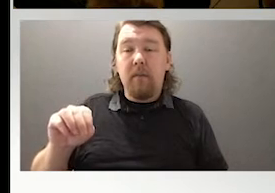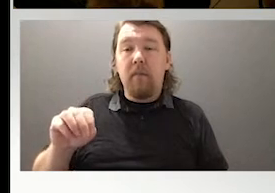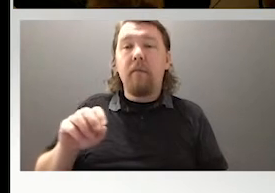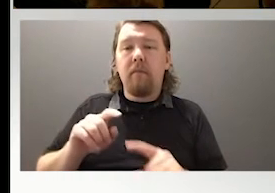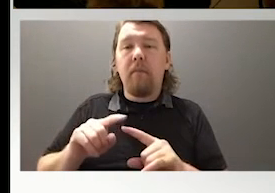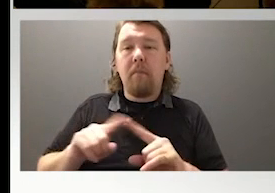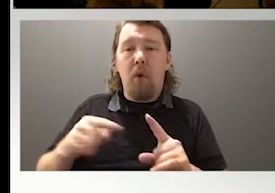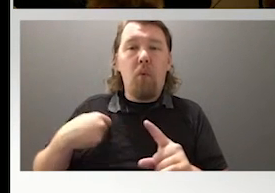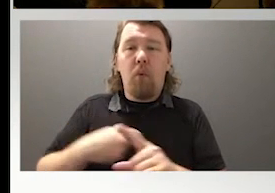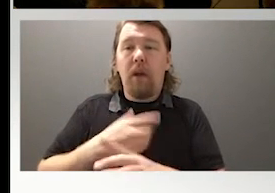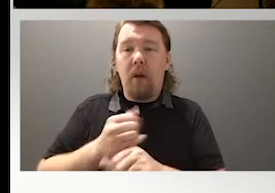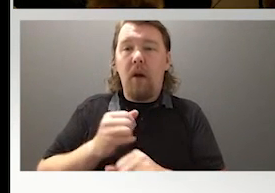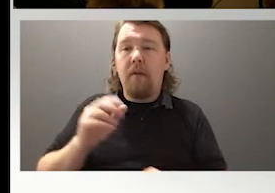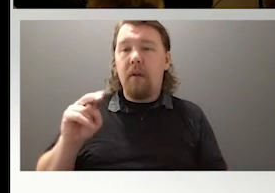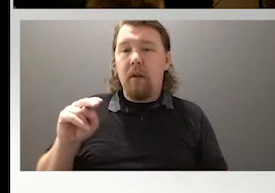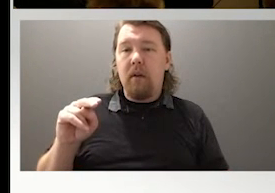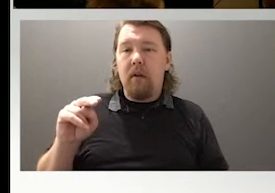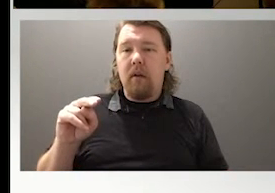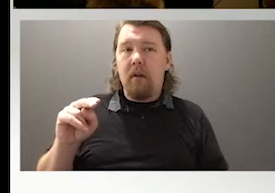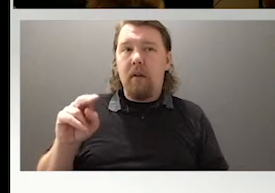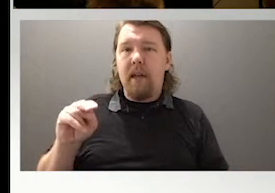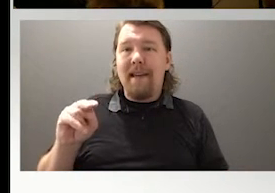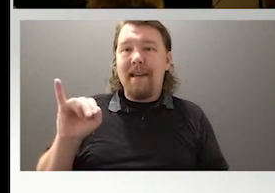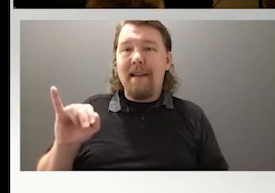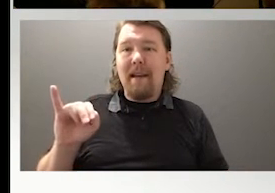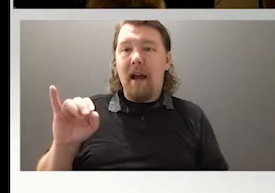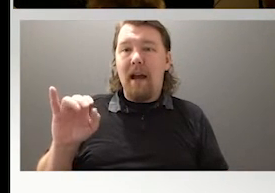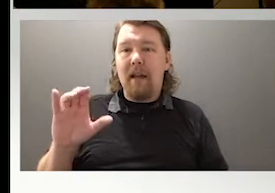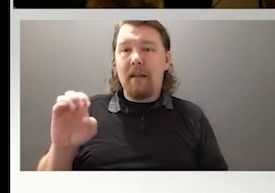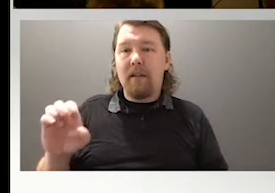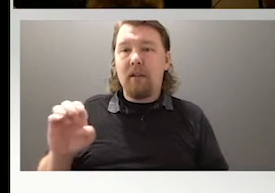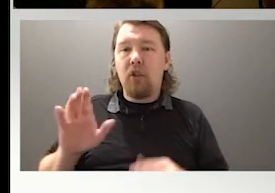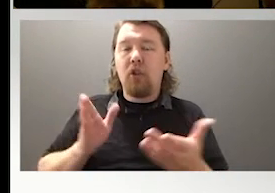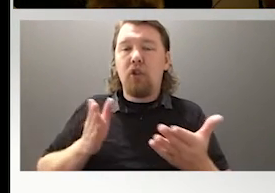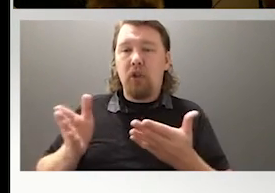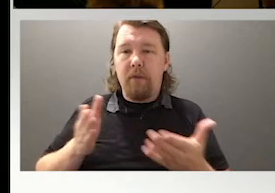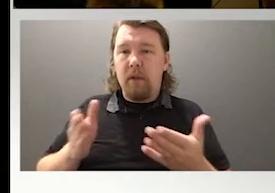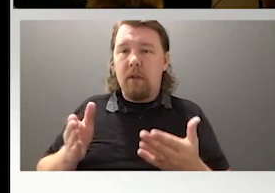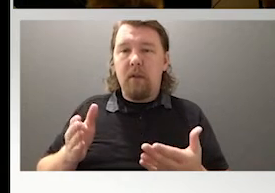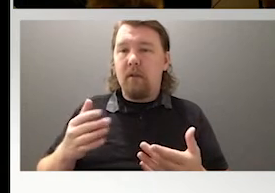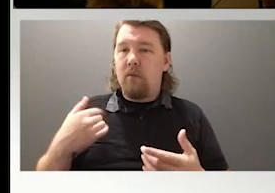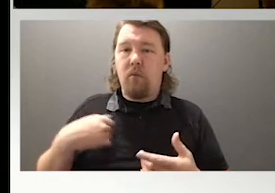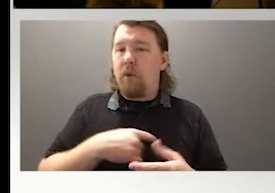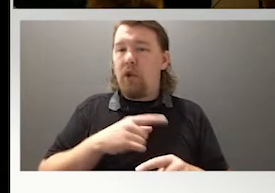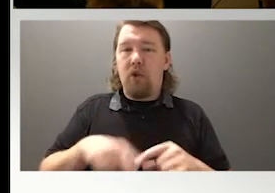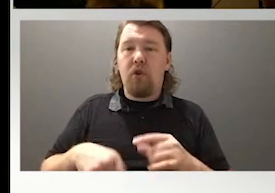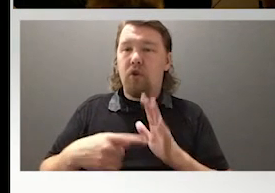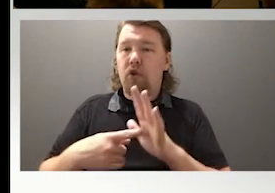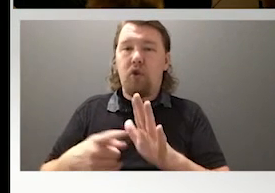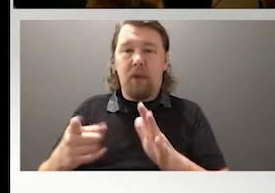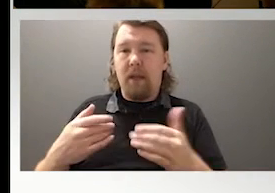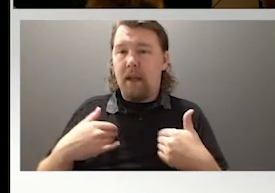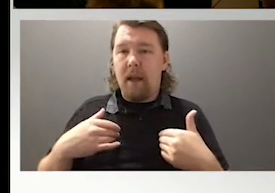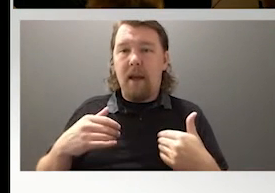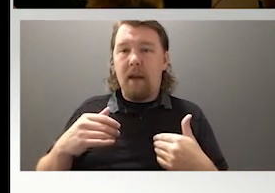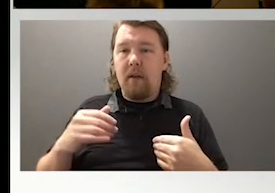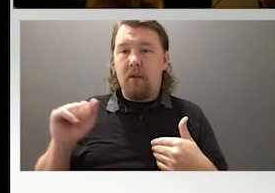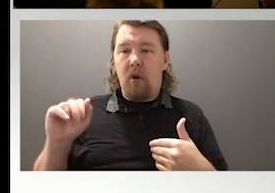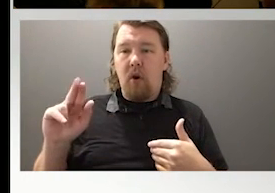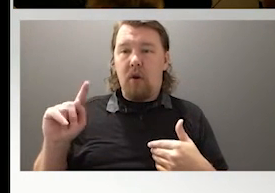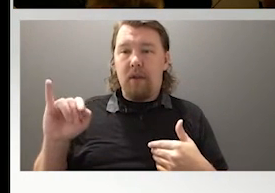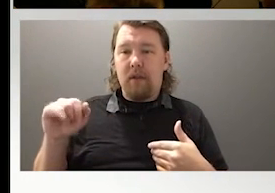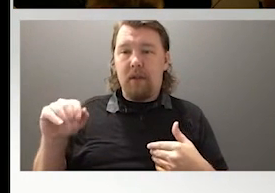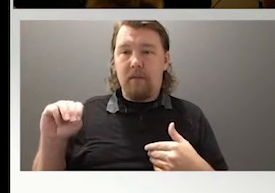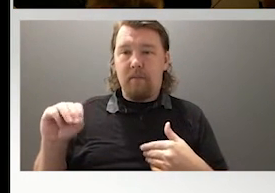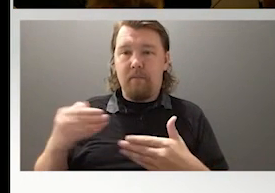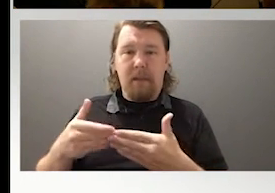got denied services because we were unable to show that he had autism before. Obviously, this is not something